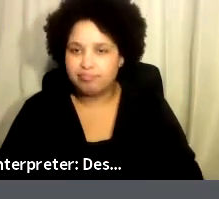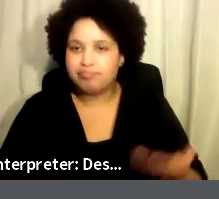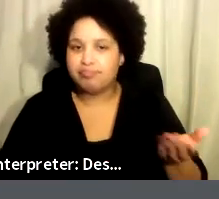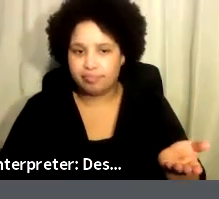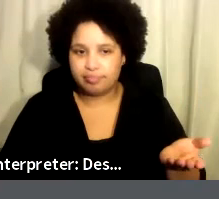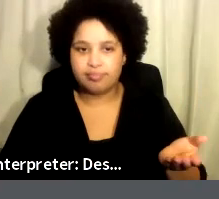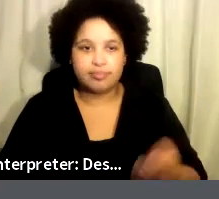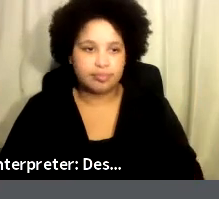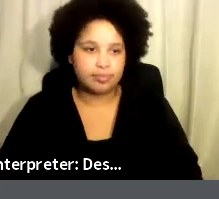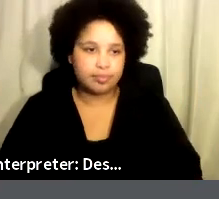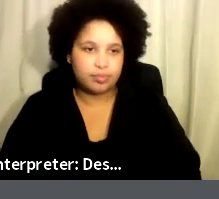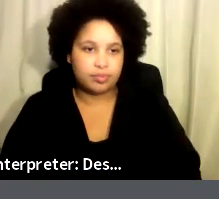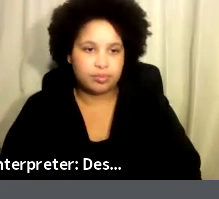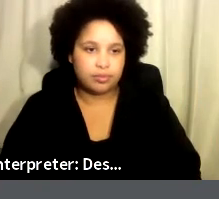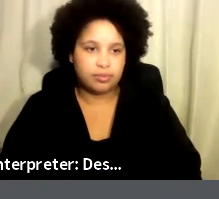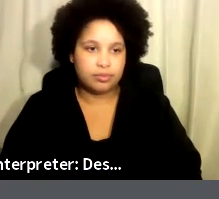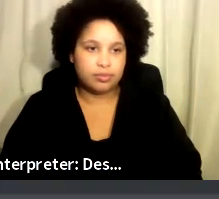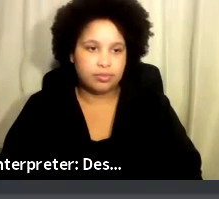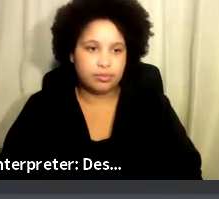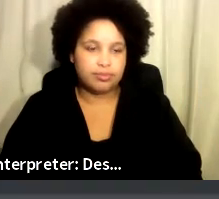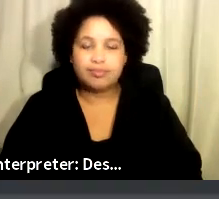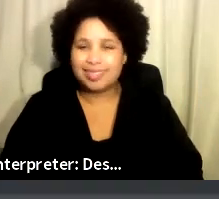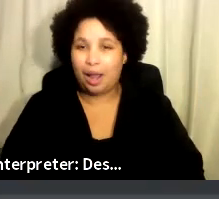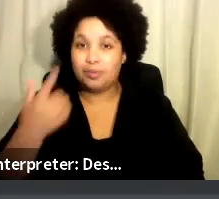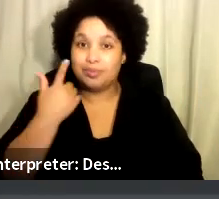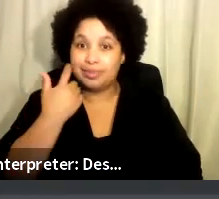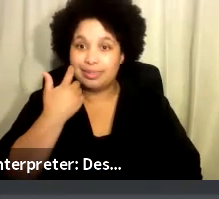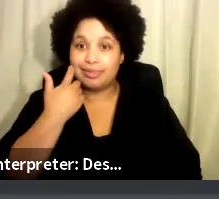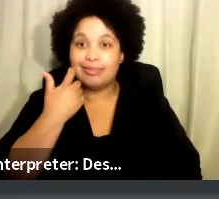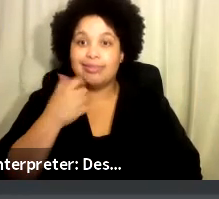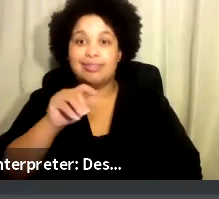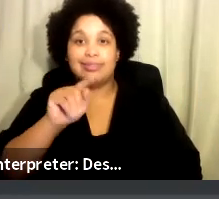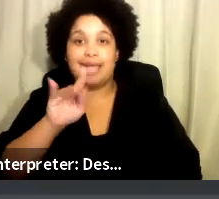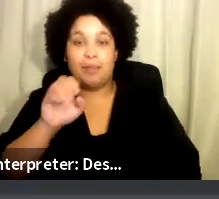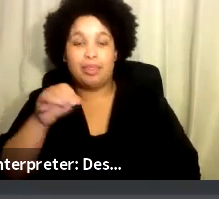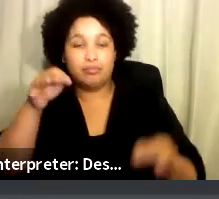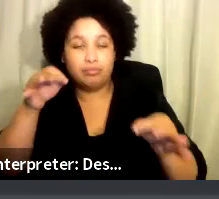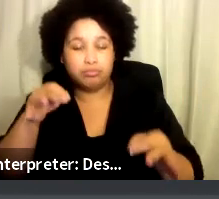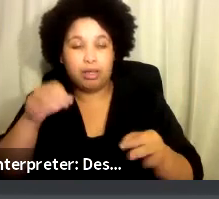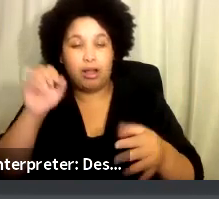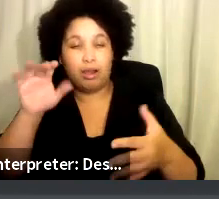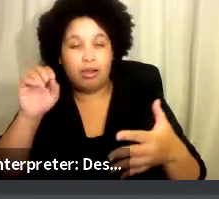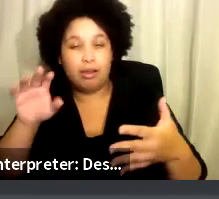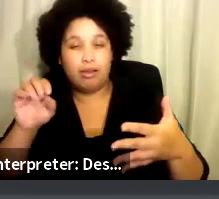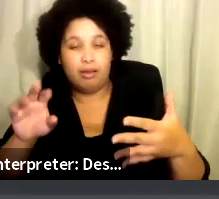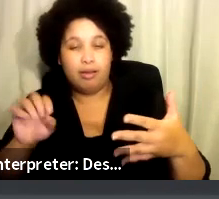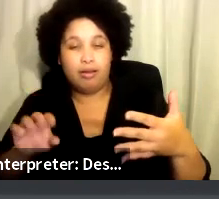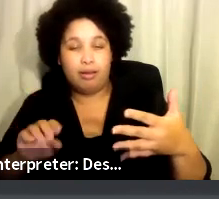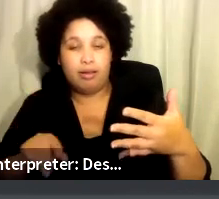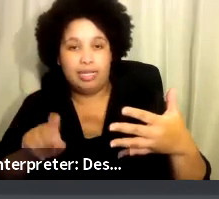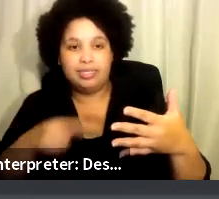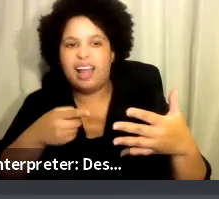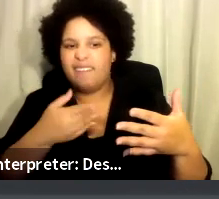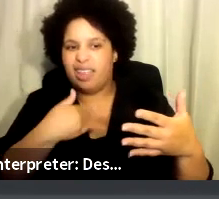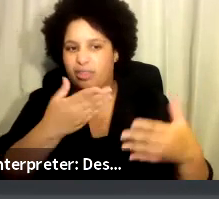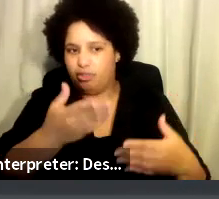So it will tell you again all the list of all the documents that you need to do. Once you have the things, you can